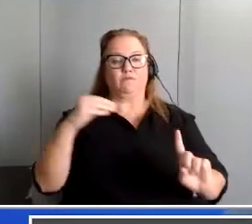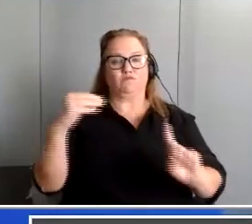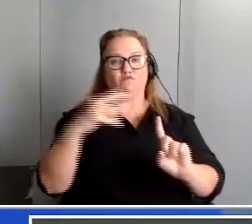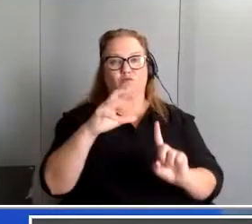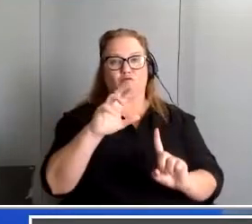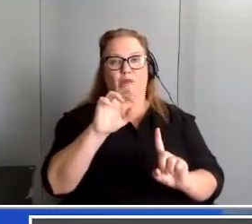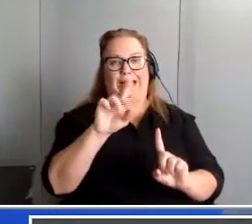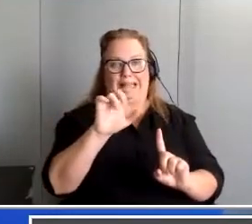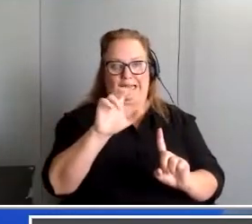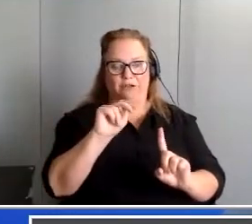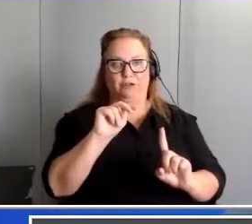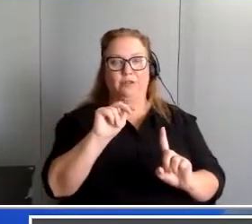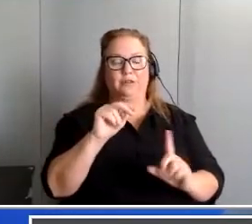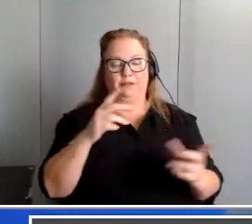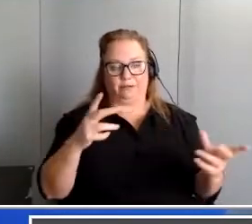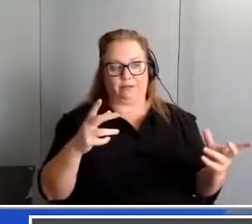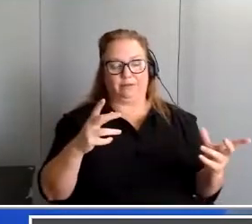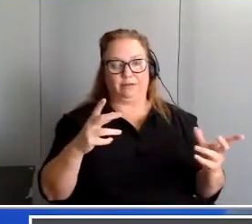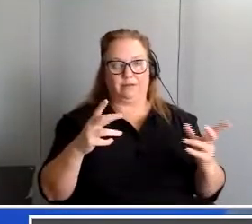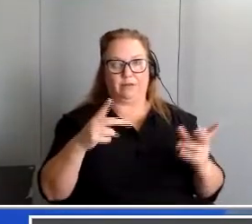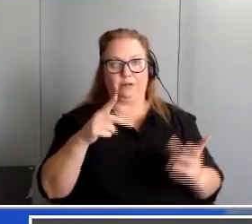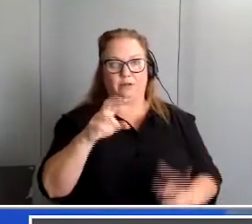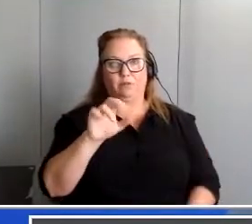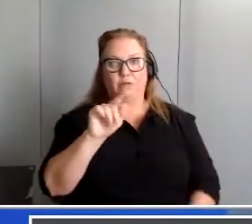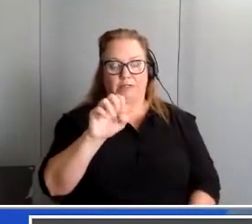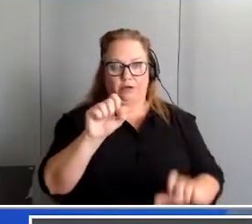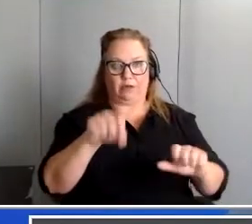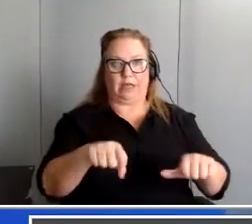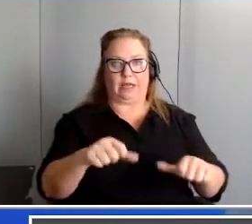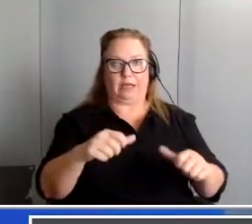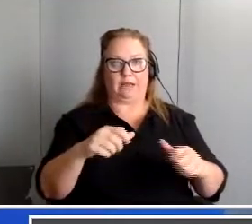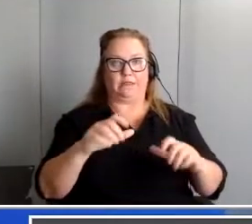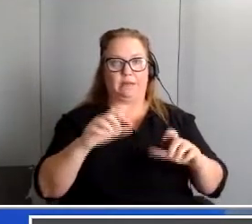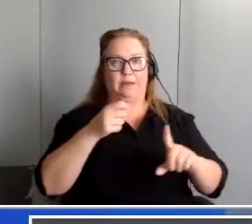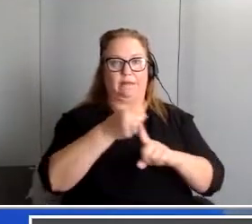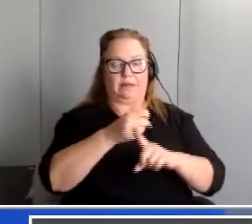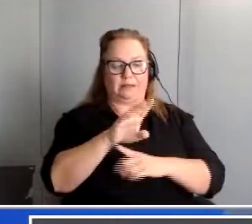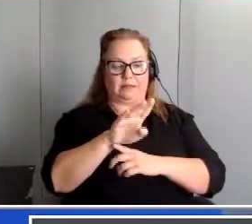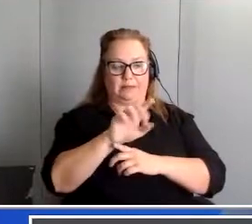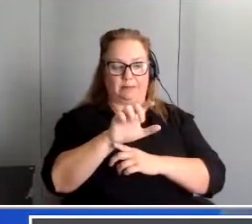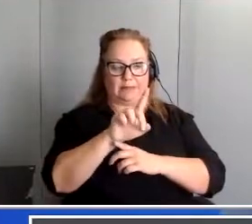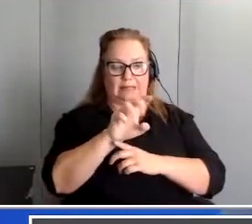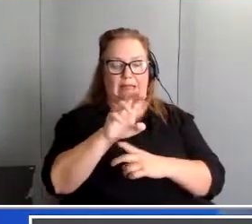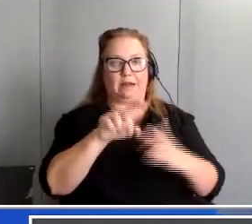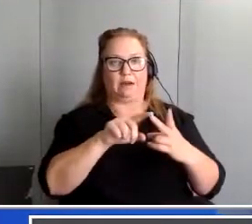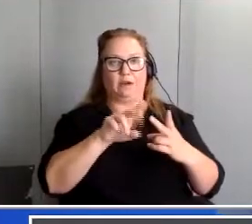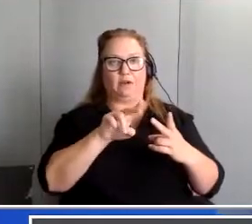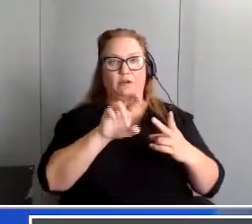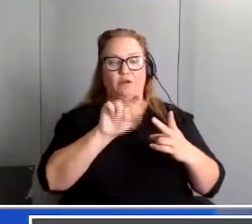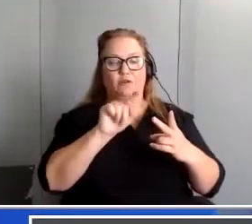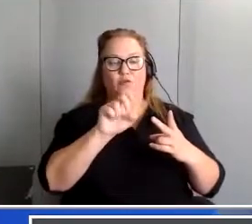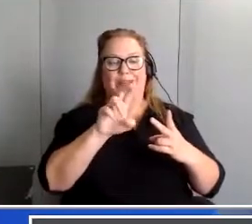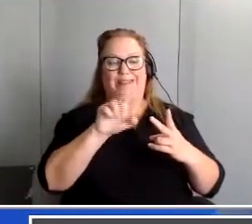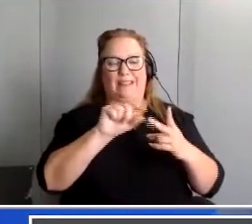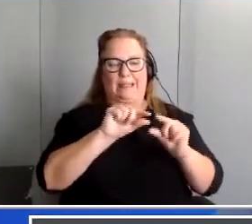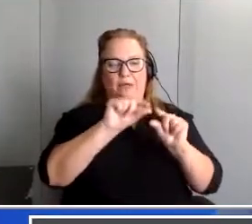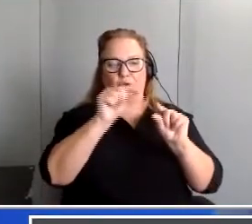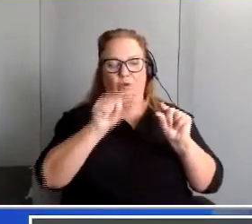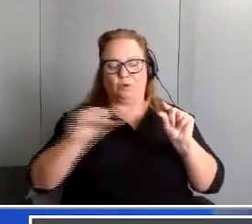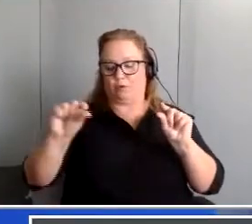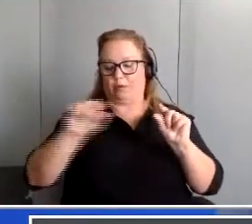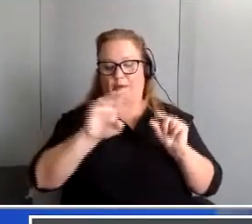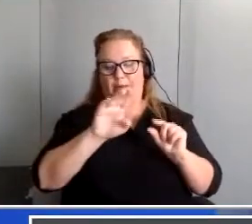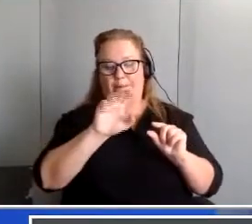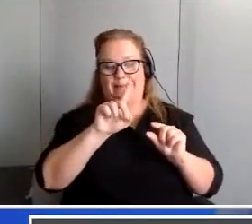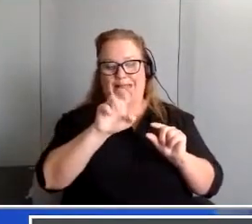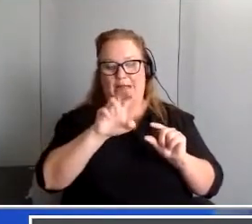prostate. So you can have some effects on the bladder, on the urethra, which is a tube that goes from the bladder through the prostate